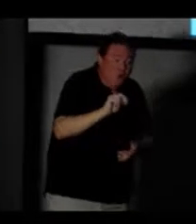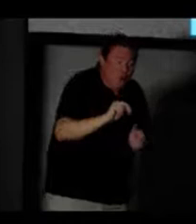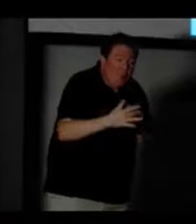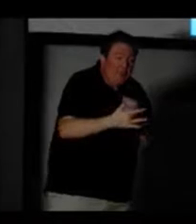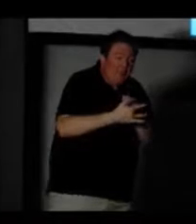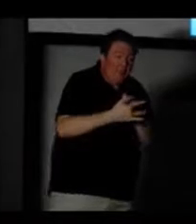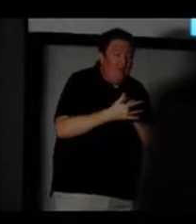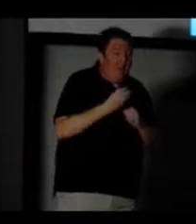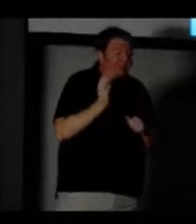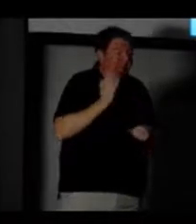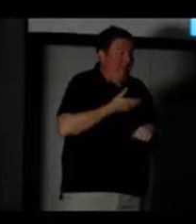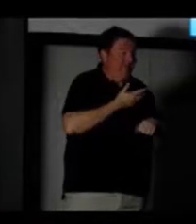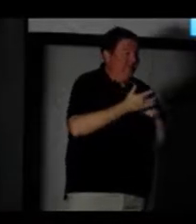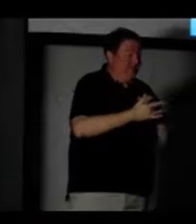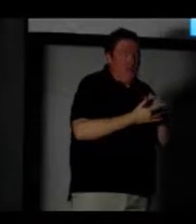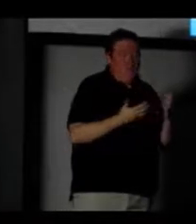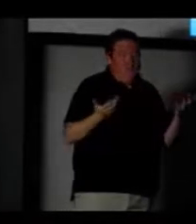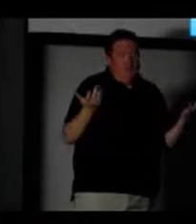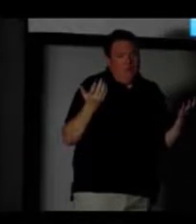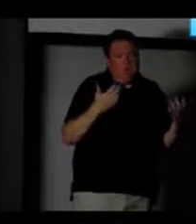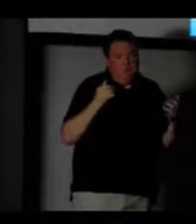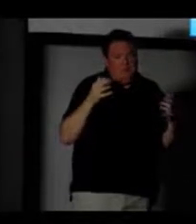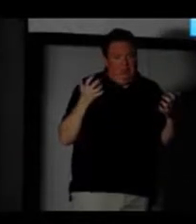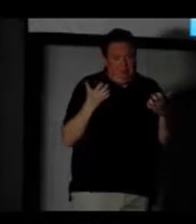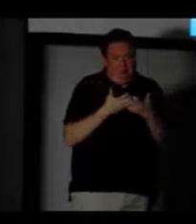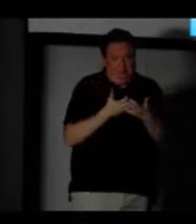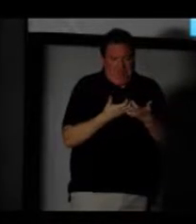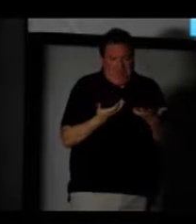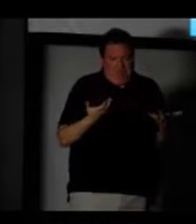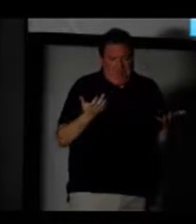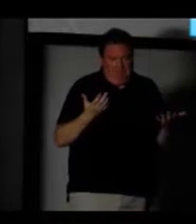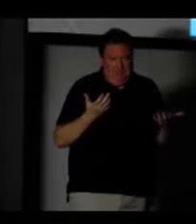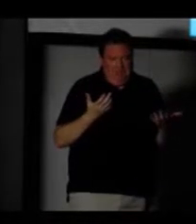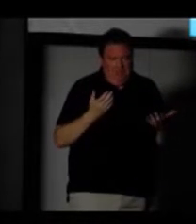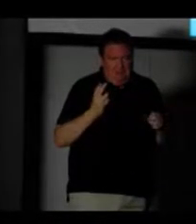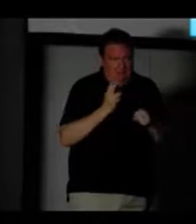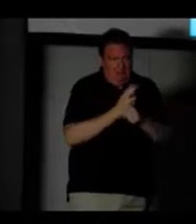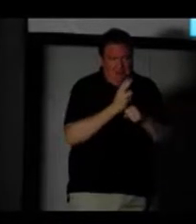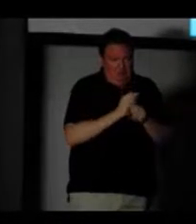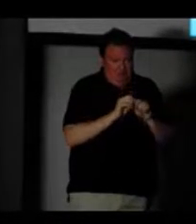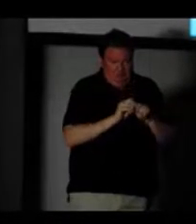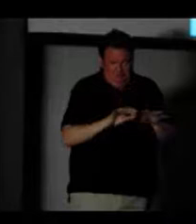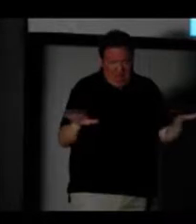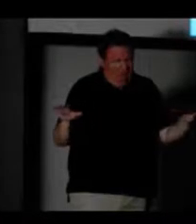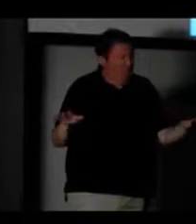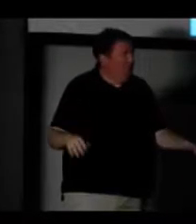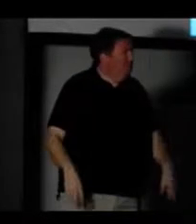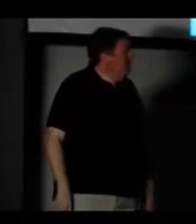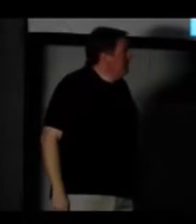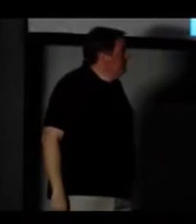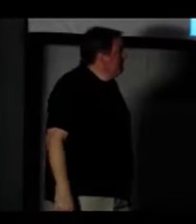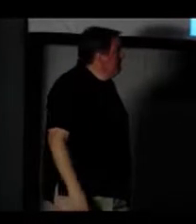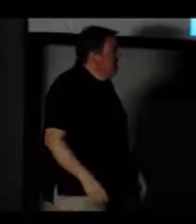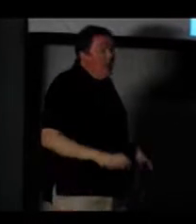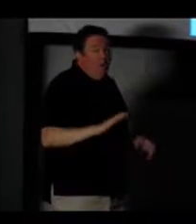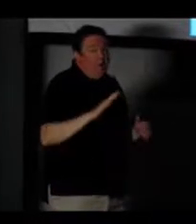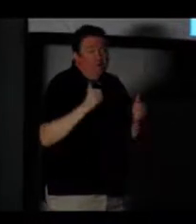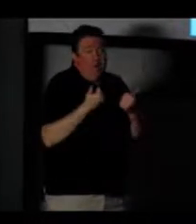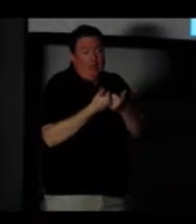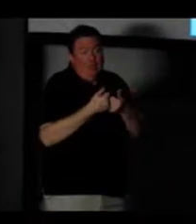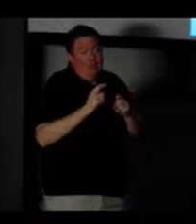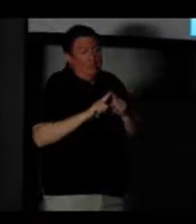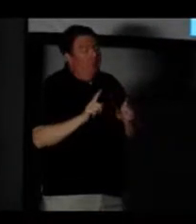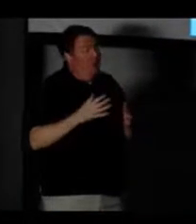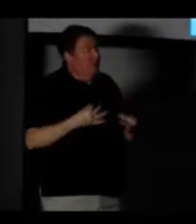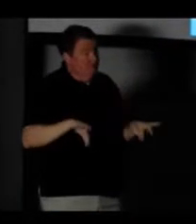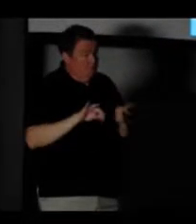platform technology is now incredibly intimate. The connection across those is tightening and tightening. Quite challenging, but very